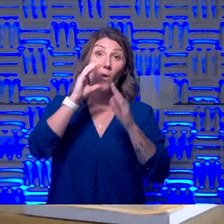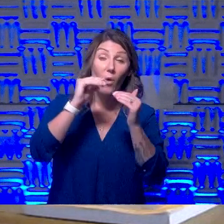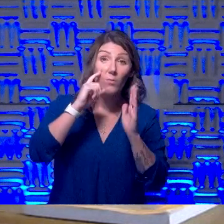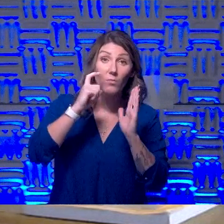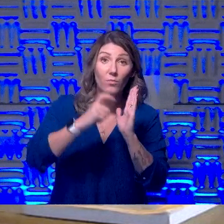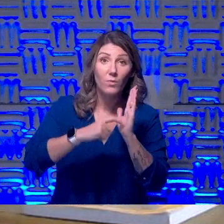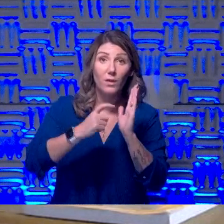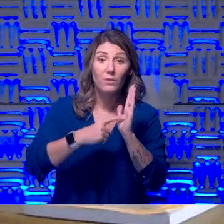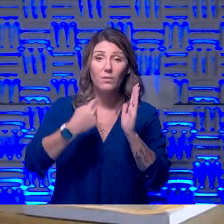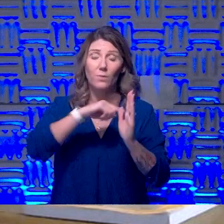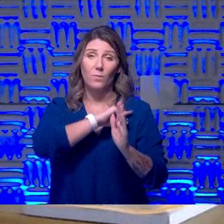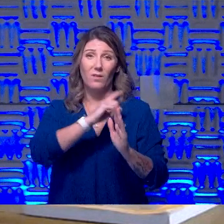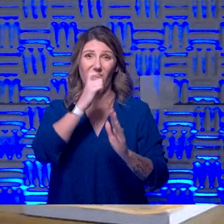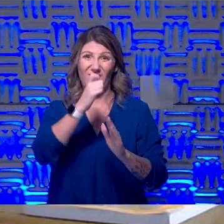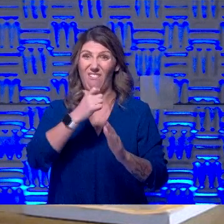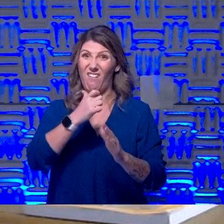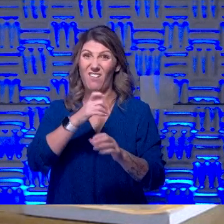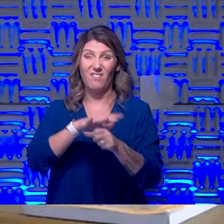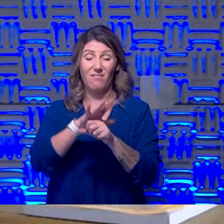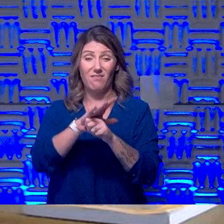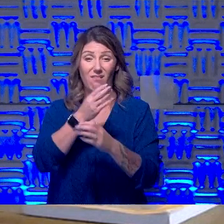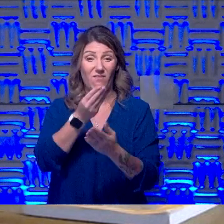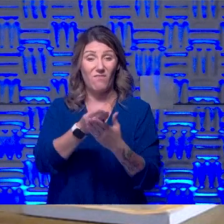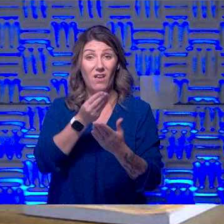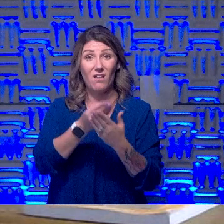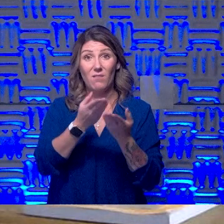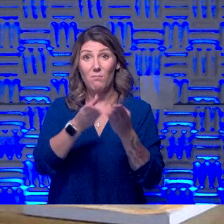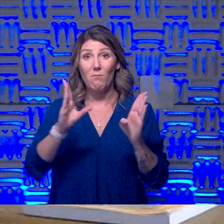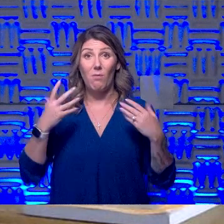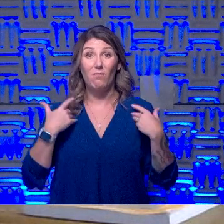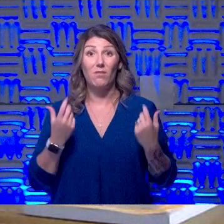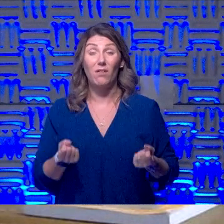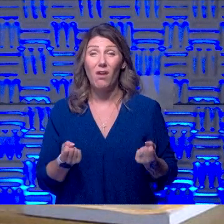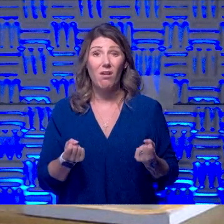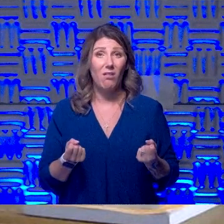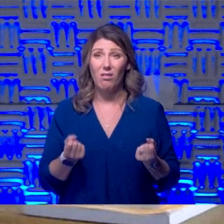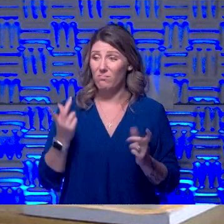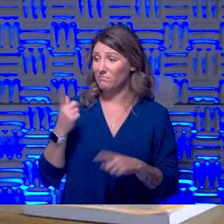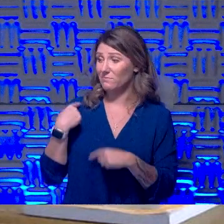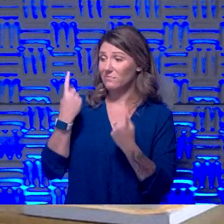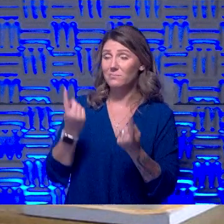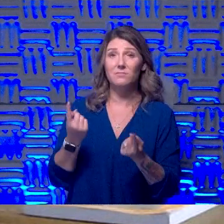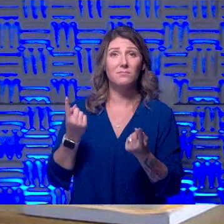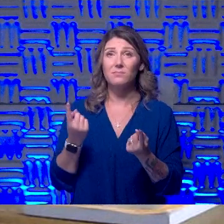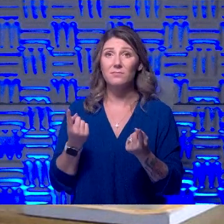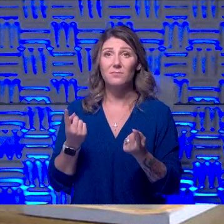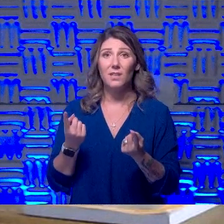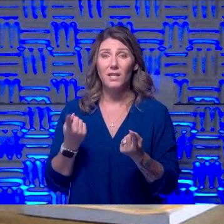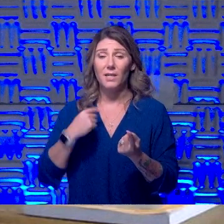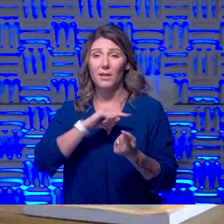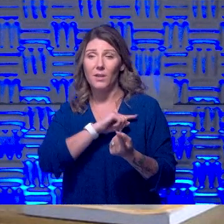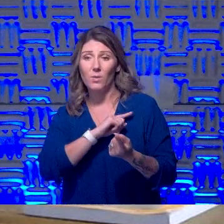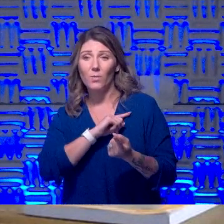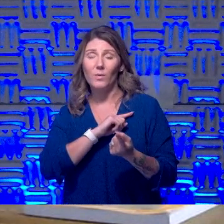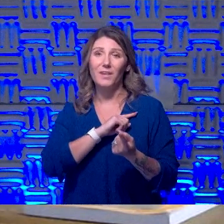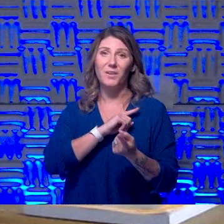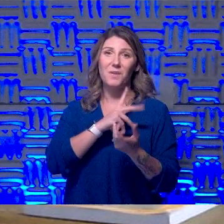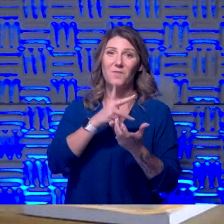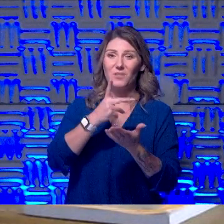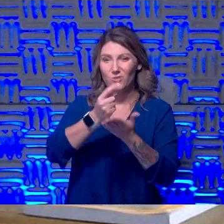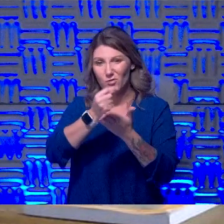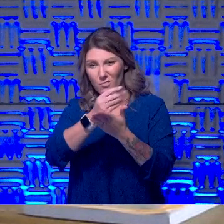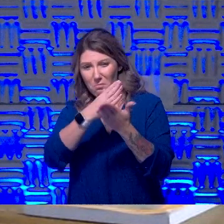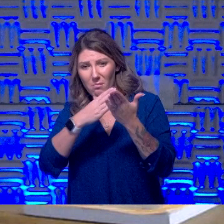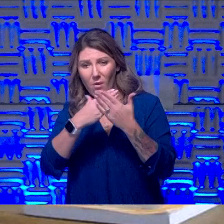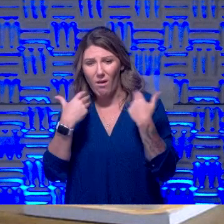we have underfunded public health for way too long. And we've frankly tended to treat parts of the healthcare